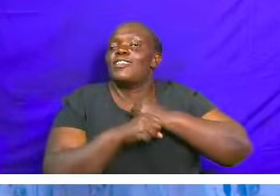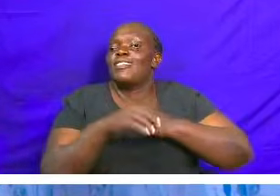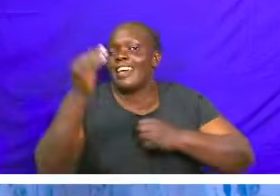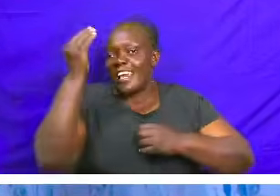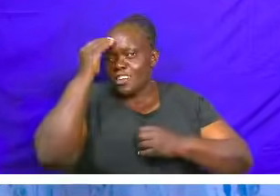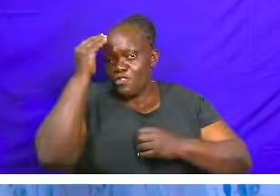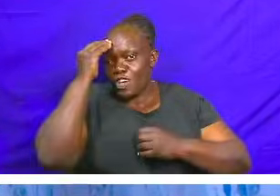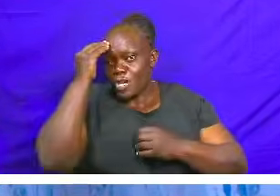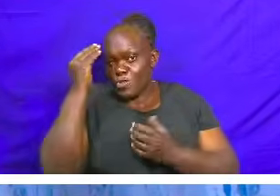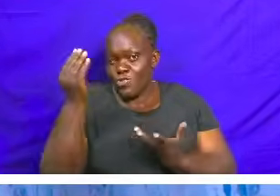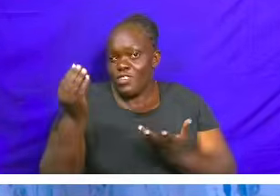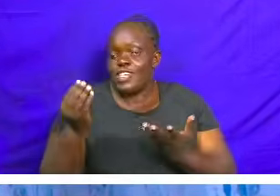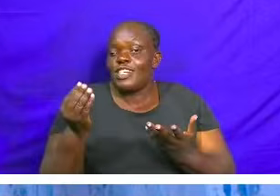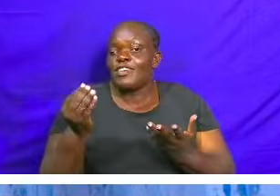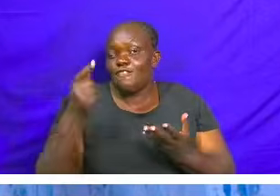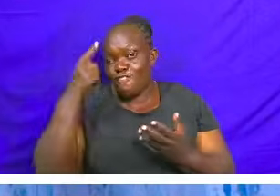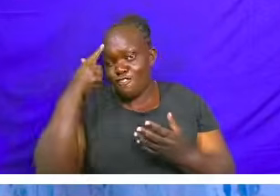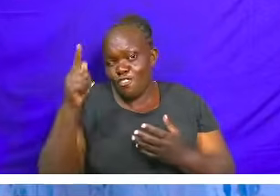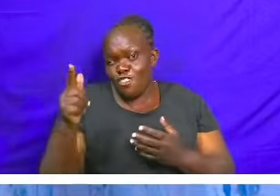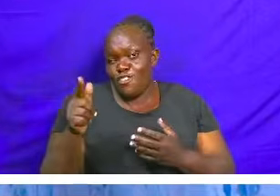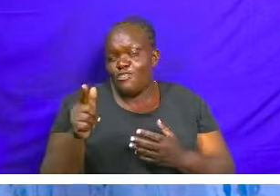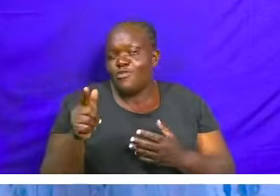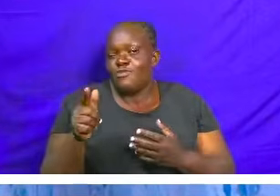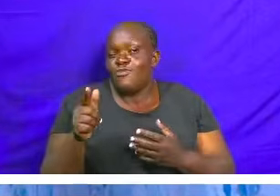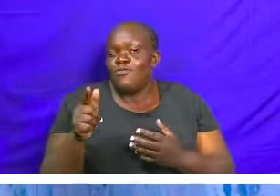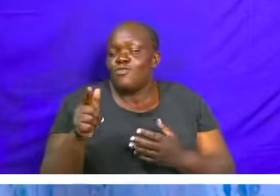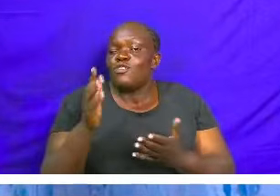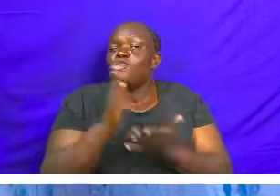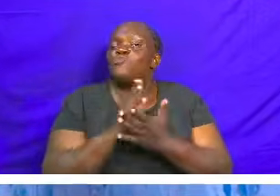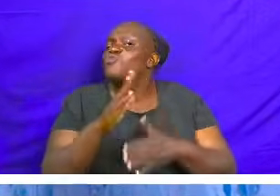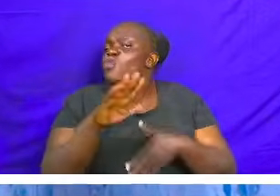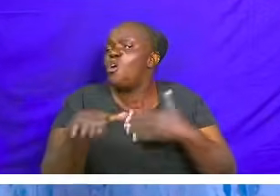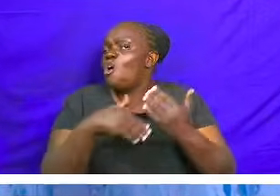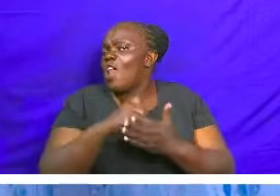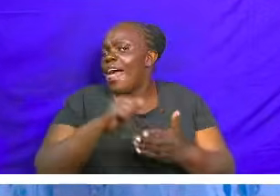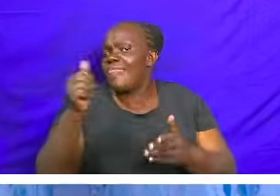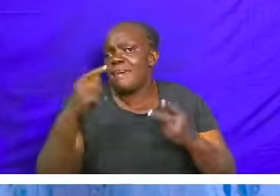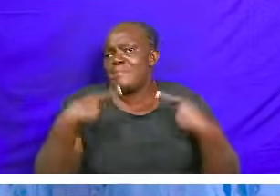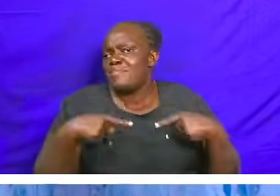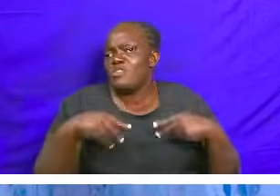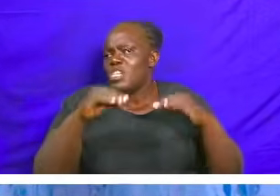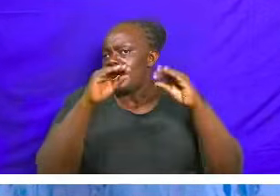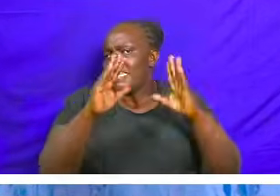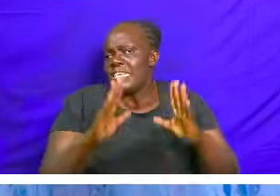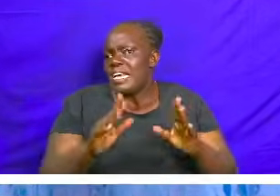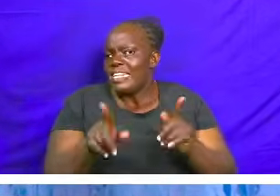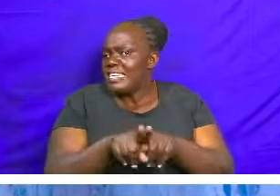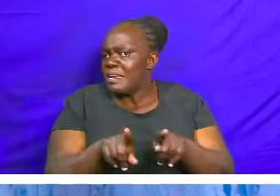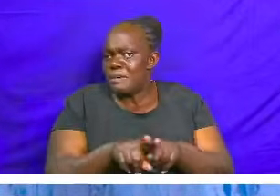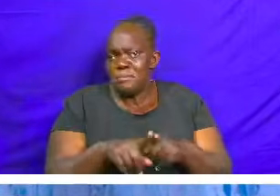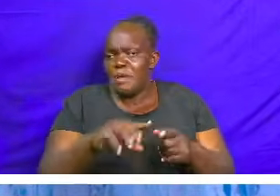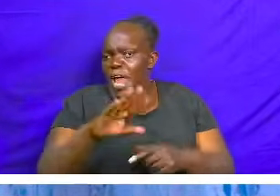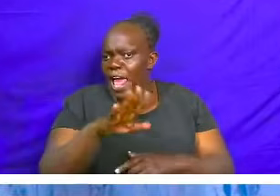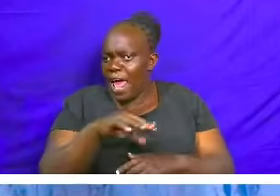education for everybody else. Another key thing is